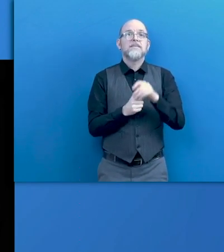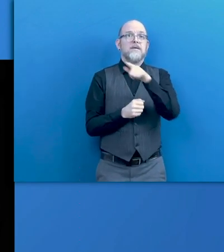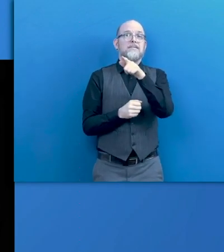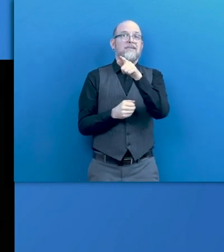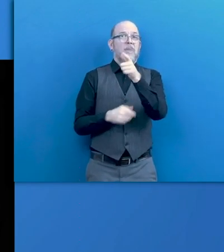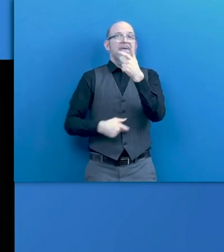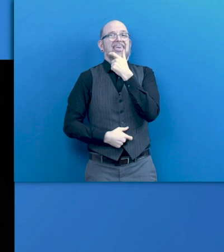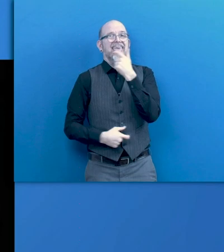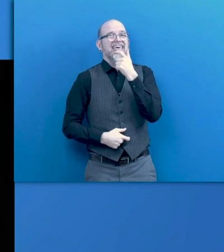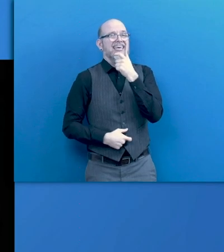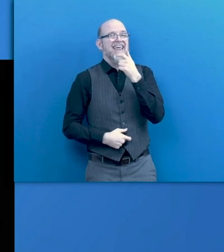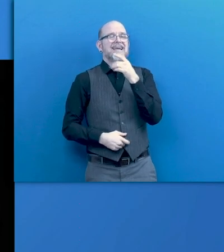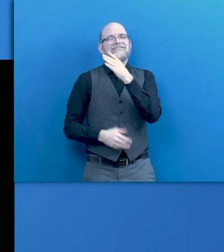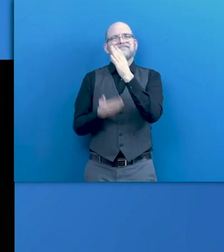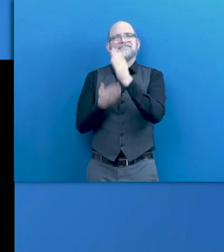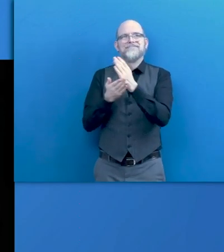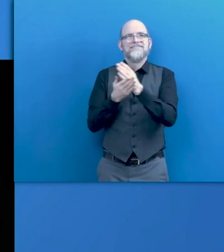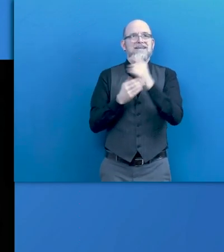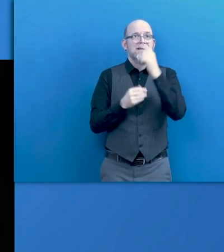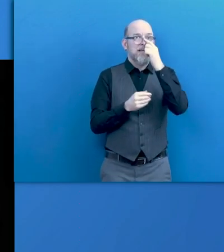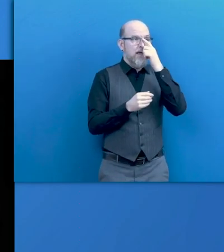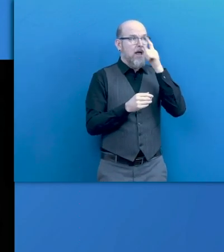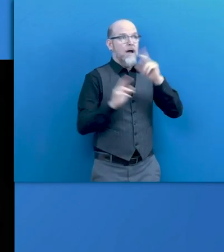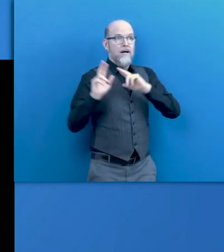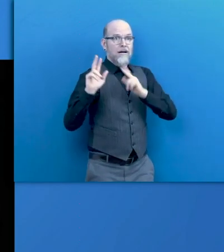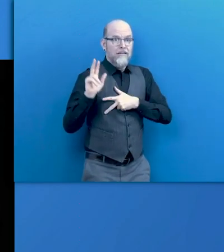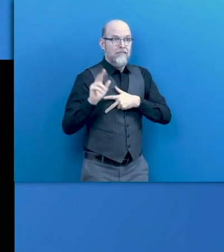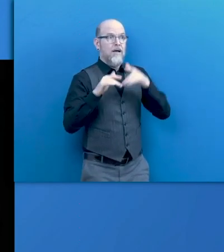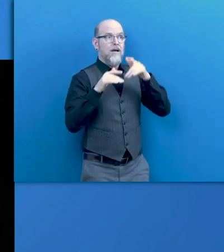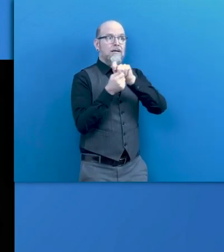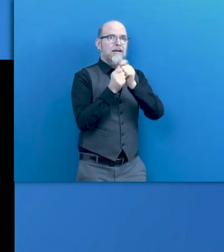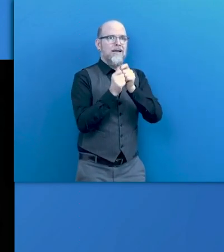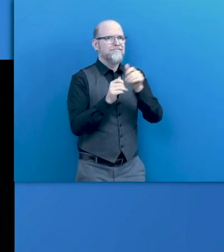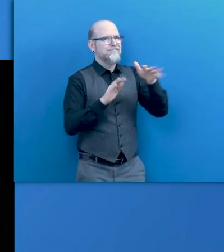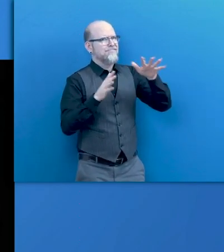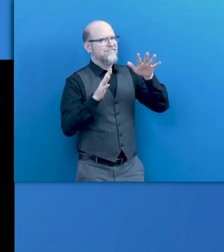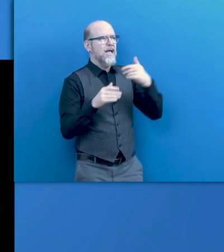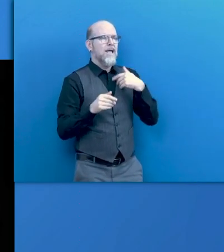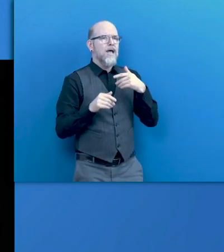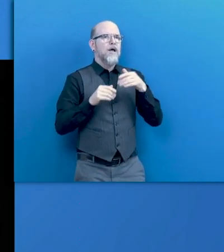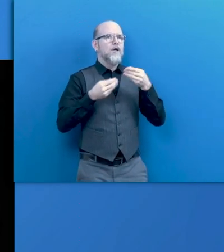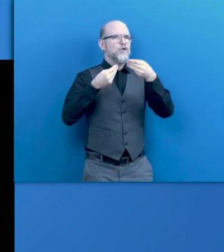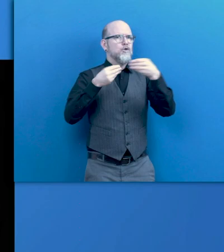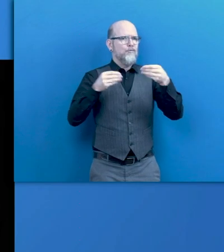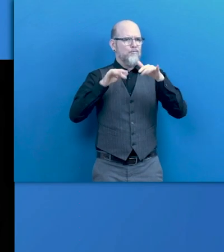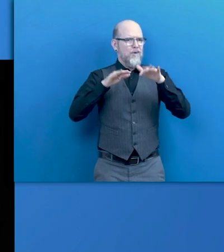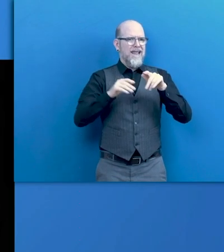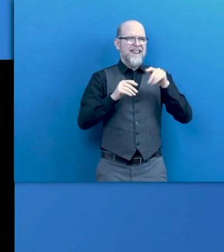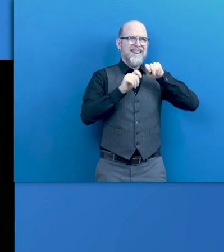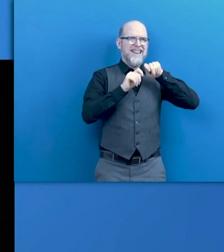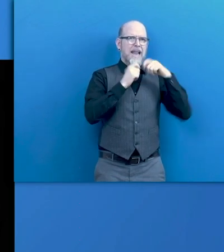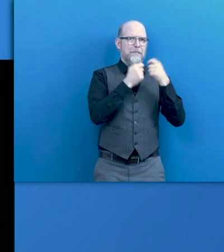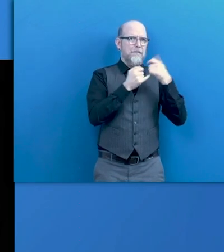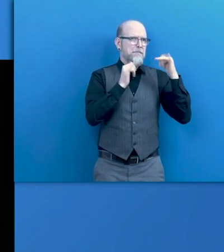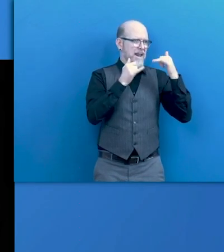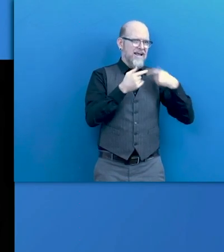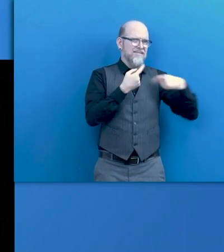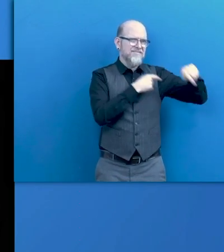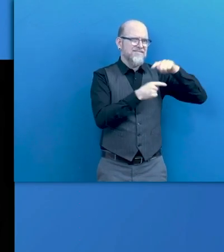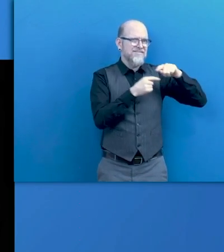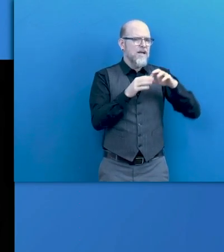You will laugh, you say so, but in reality it's not. We recently tested software for team collaboration evaluation, and jumping